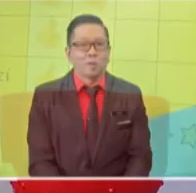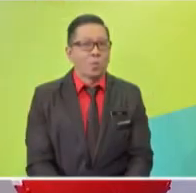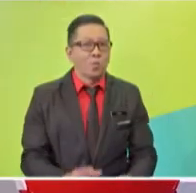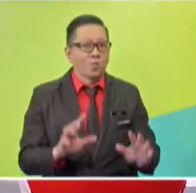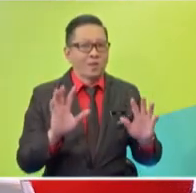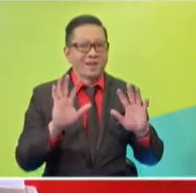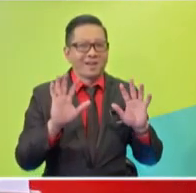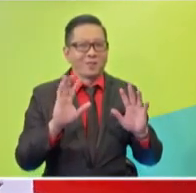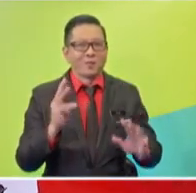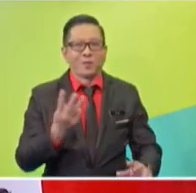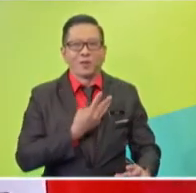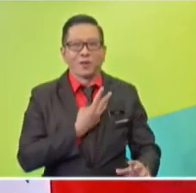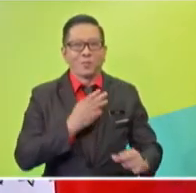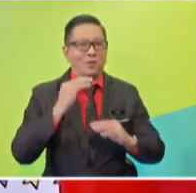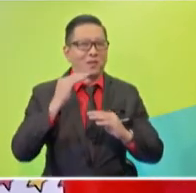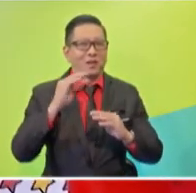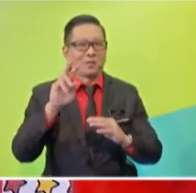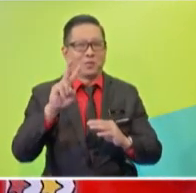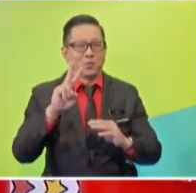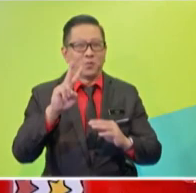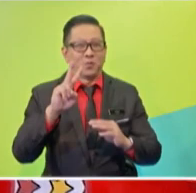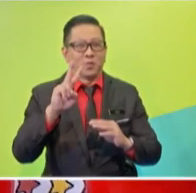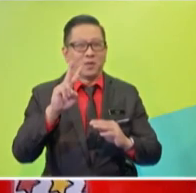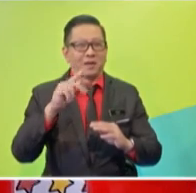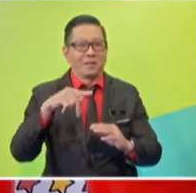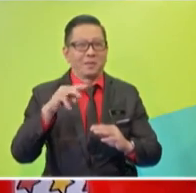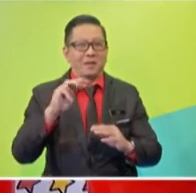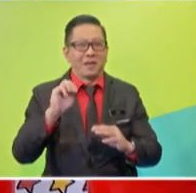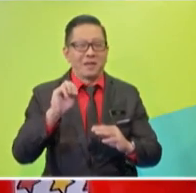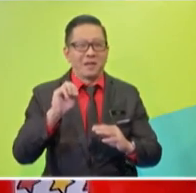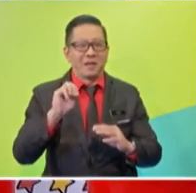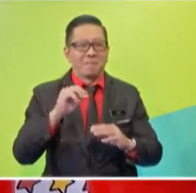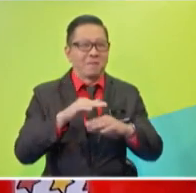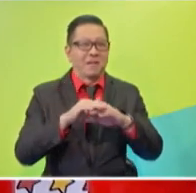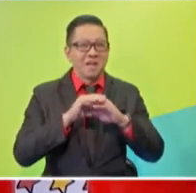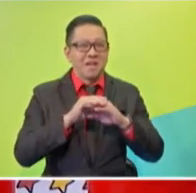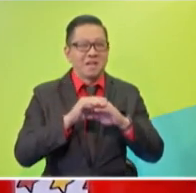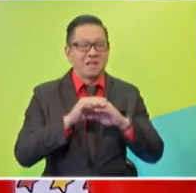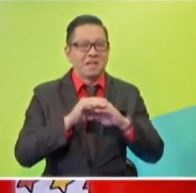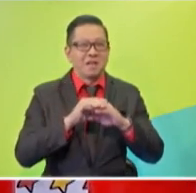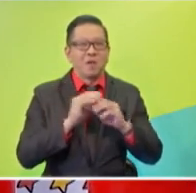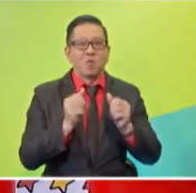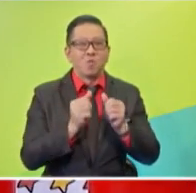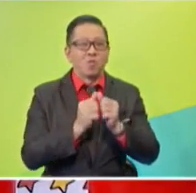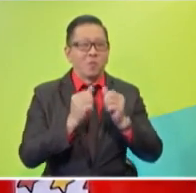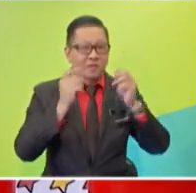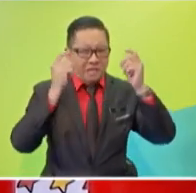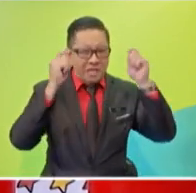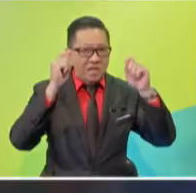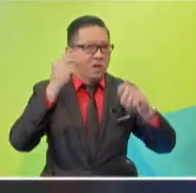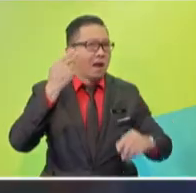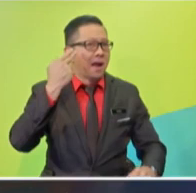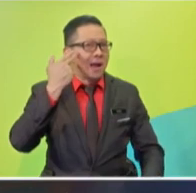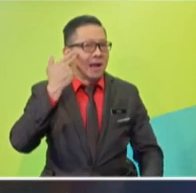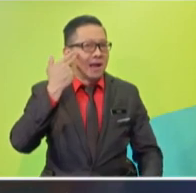Welcome back to Tahap 2 on DidikTV KPM. Still with me, Shafika Farahin, and also Mr. Haikal, our English